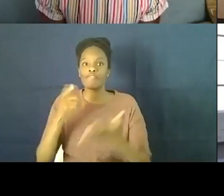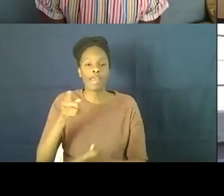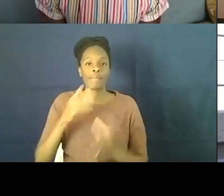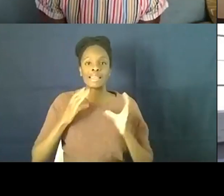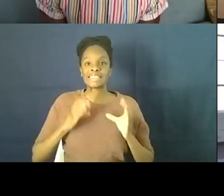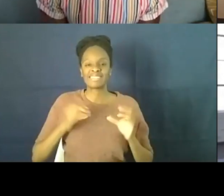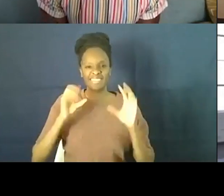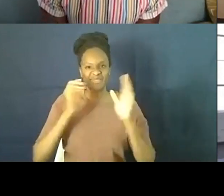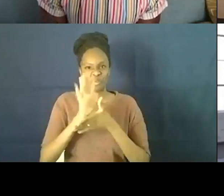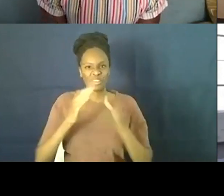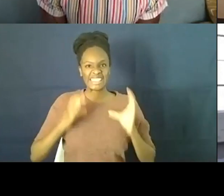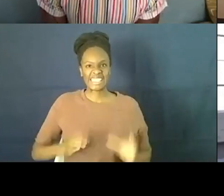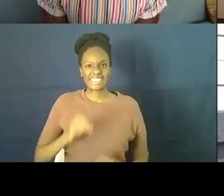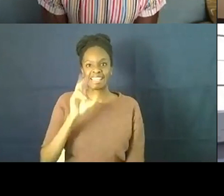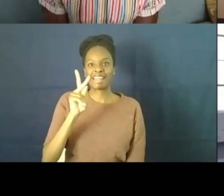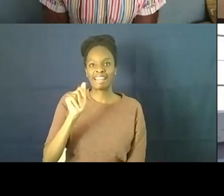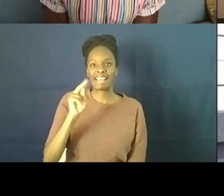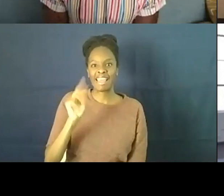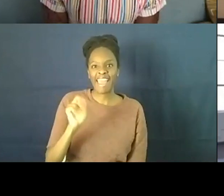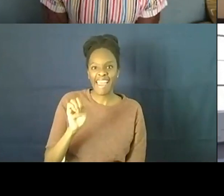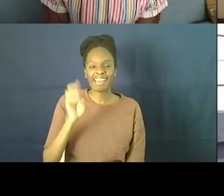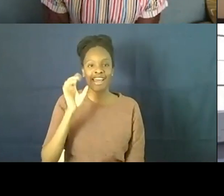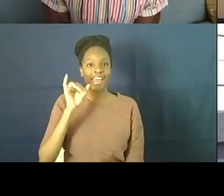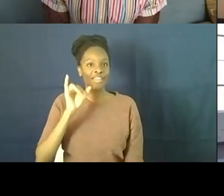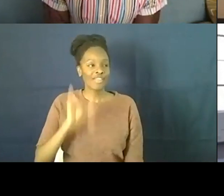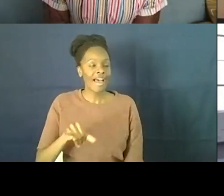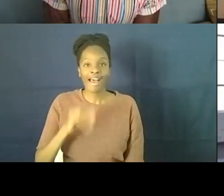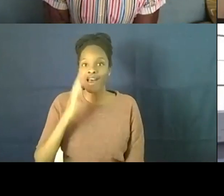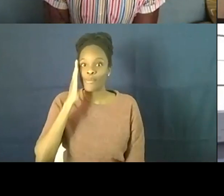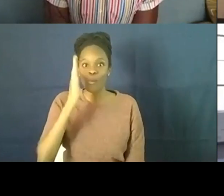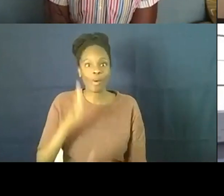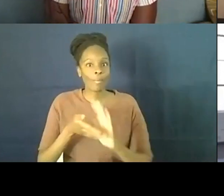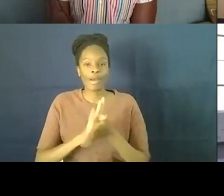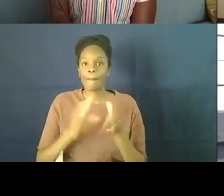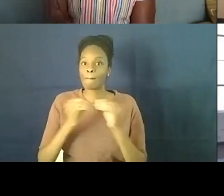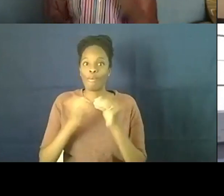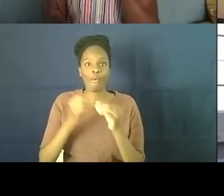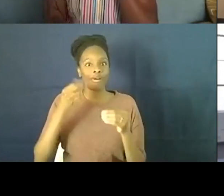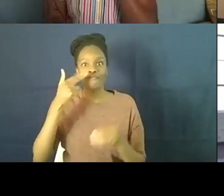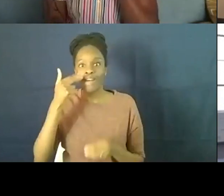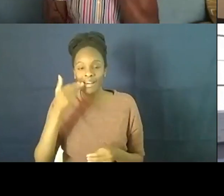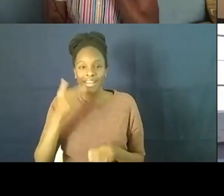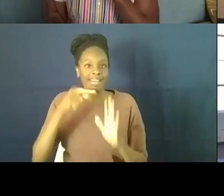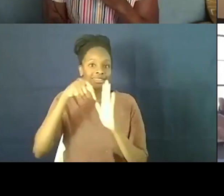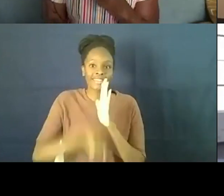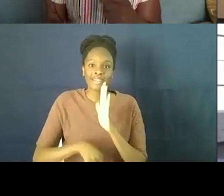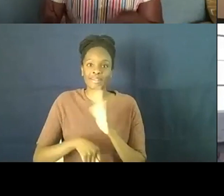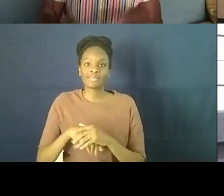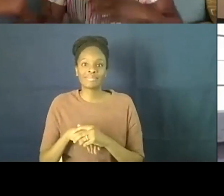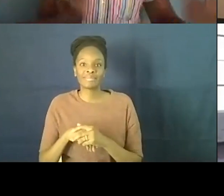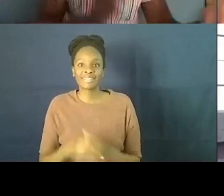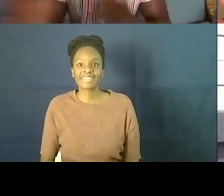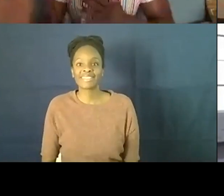will come back with a punch up and will be hilarious and profound, you know. And dicks and canes are